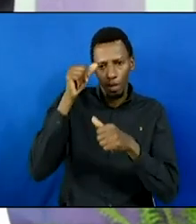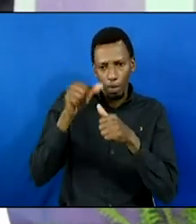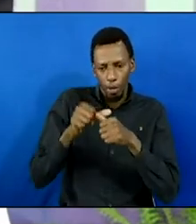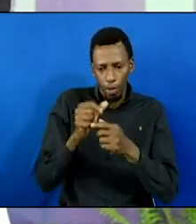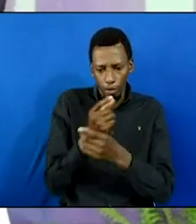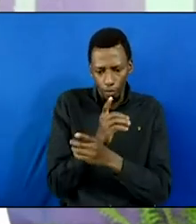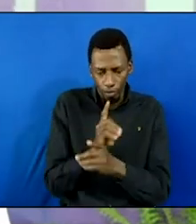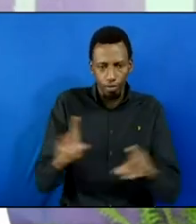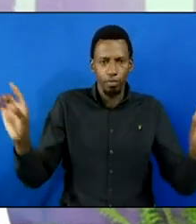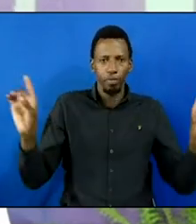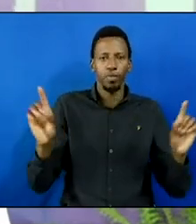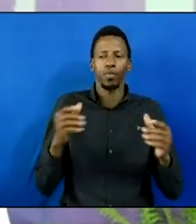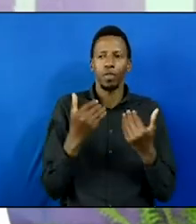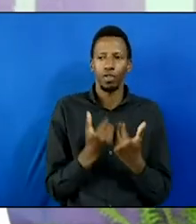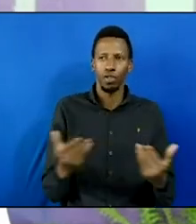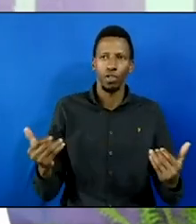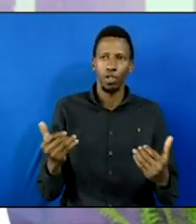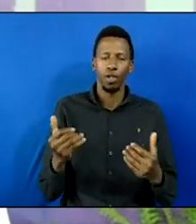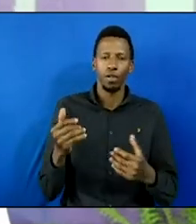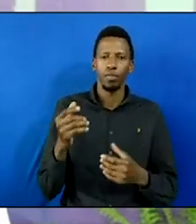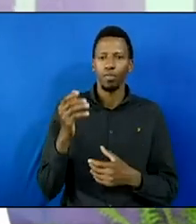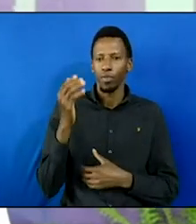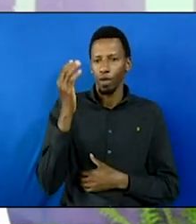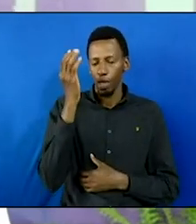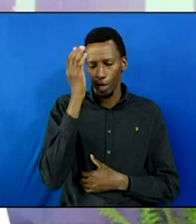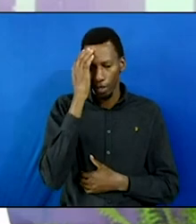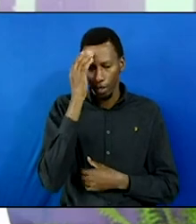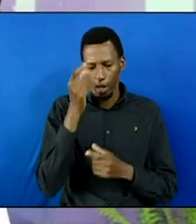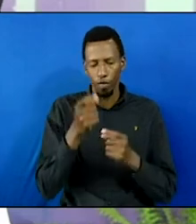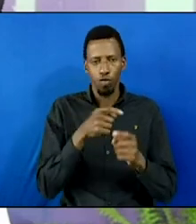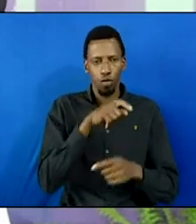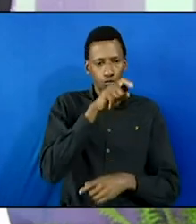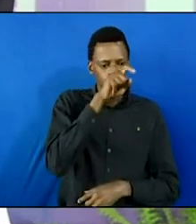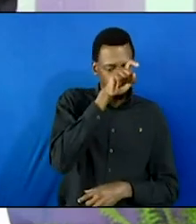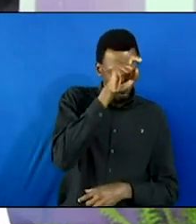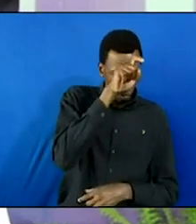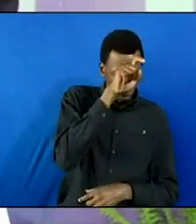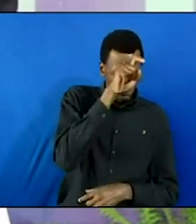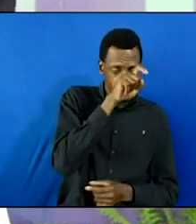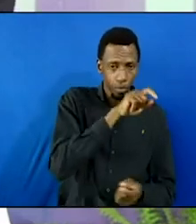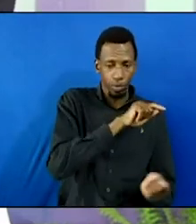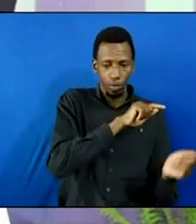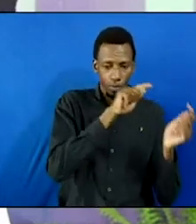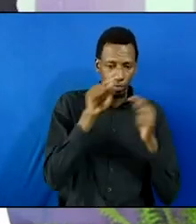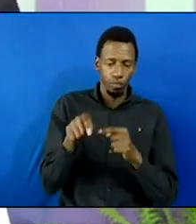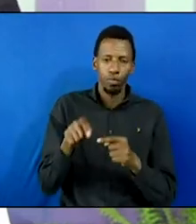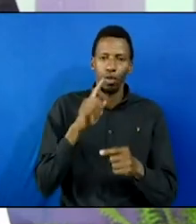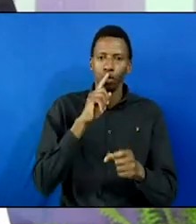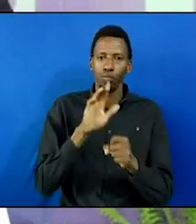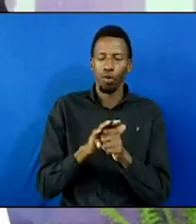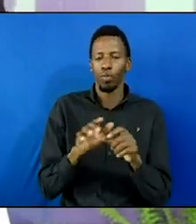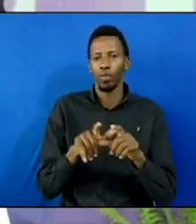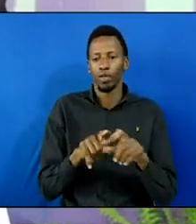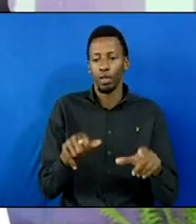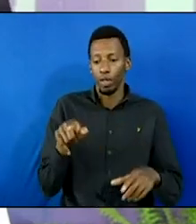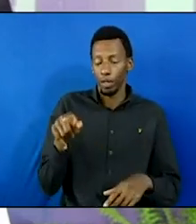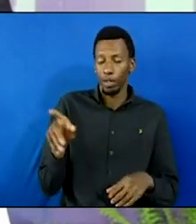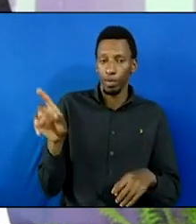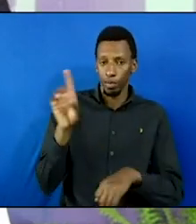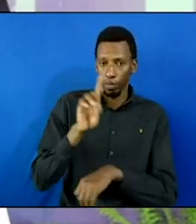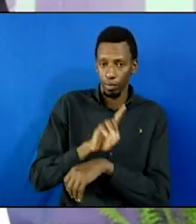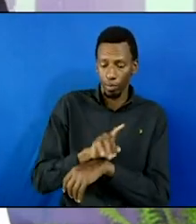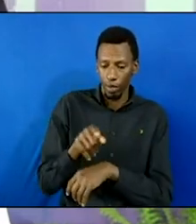deliverance of the children of Israel from bondage in Egypt to the land of promise, this particular